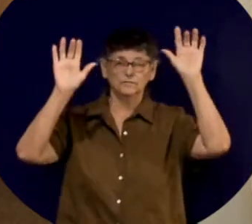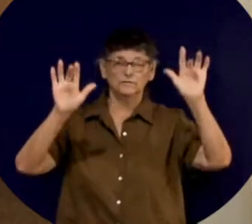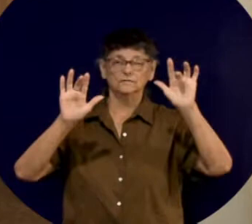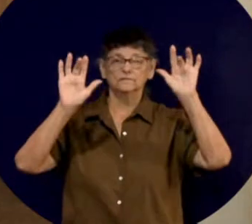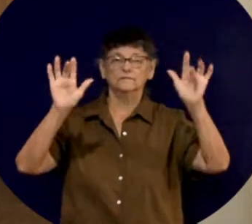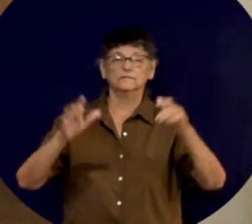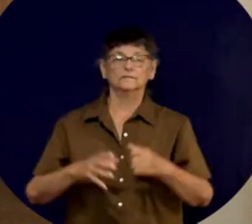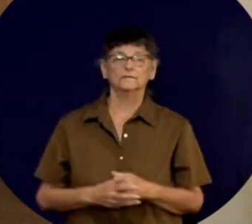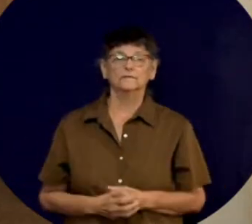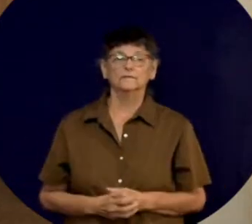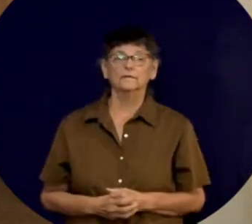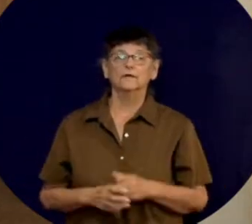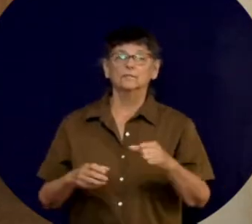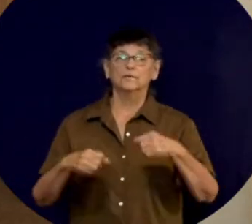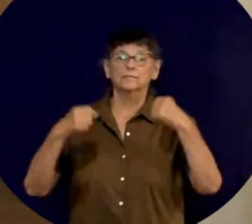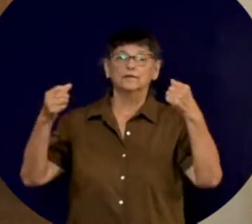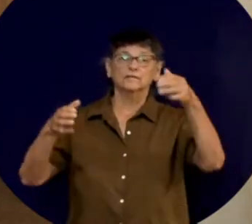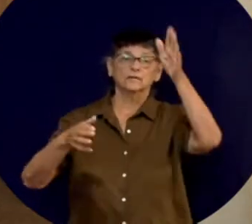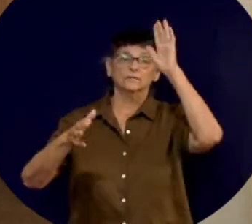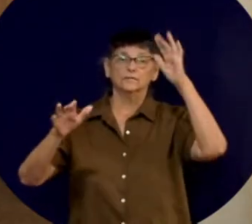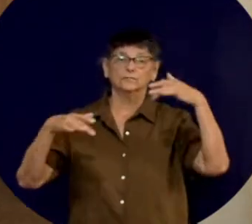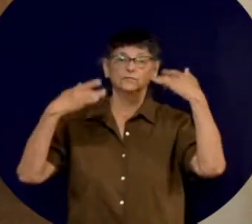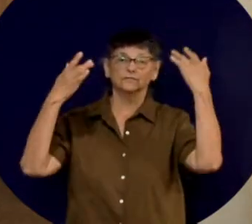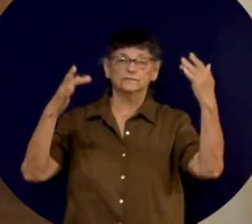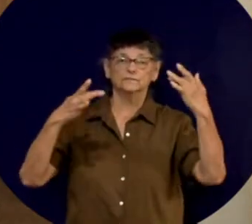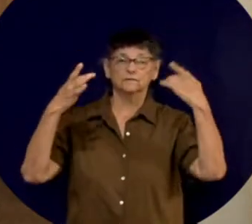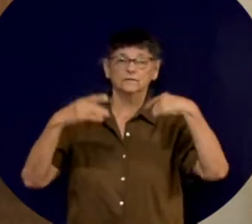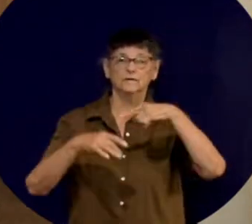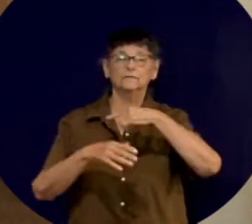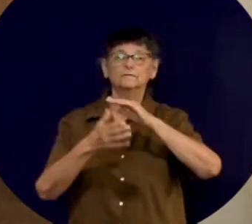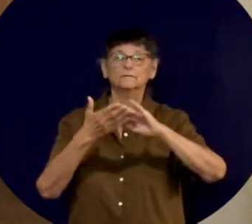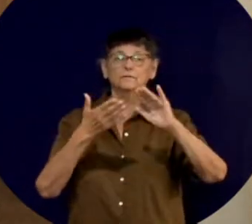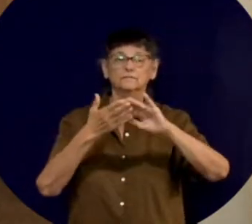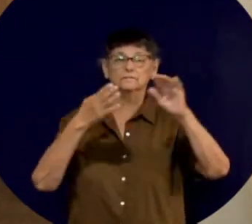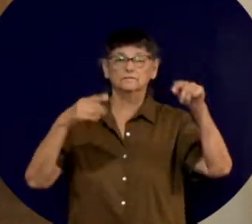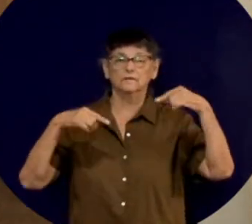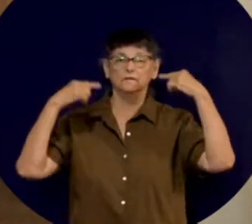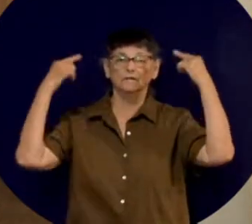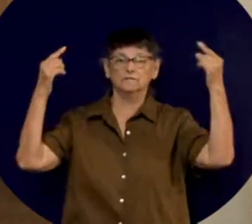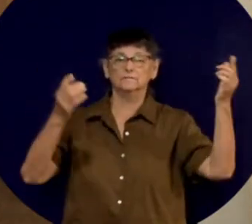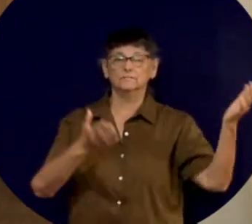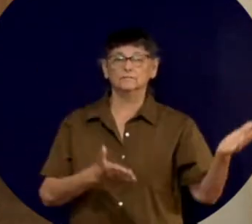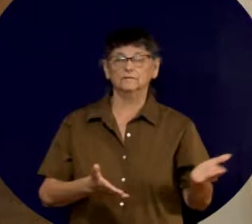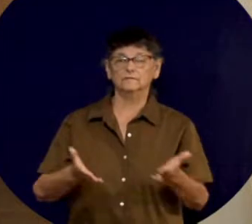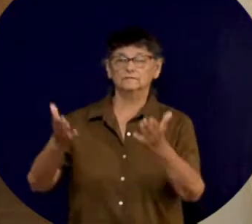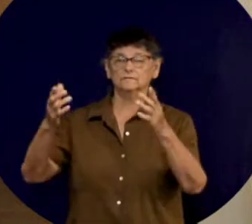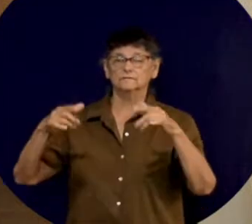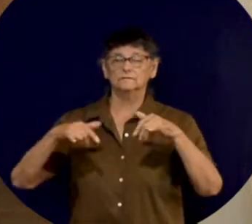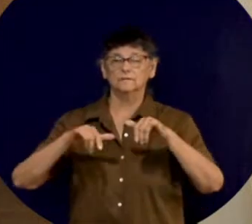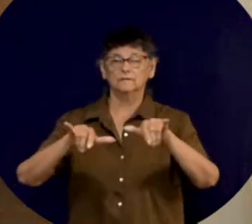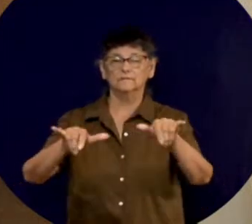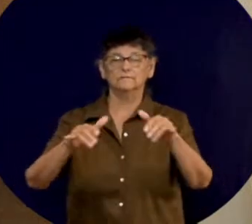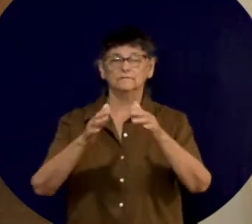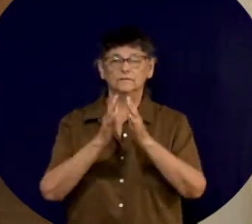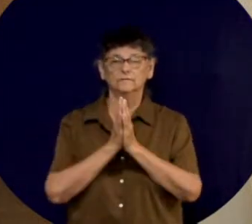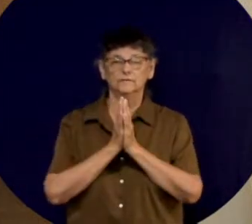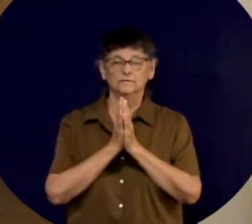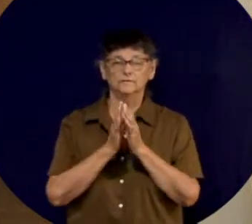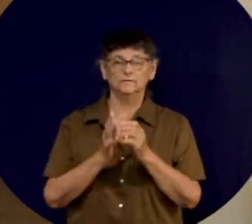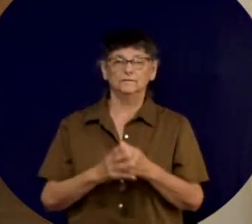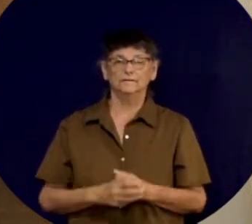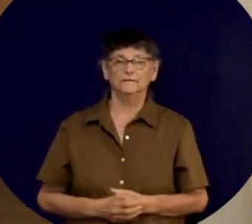have mercy. May Almighty God have mercy on us, forgive us our sins, and bring us to everlasting life.